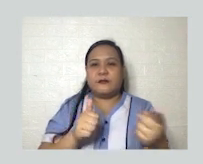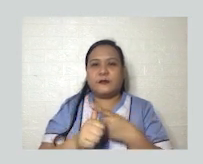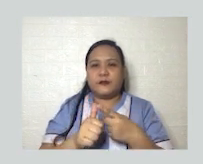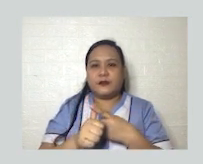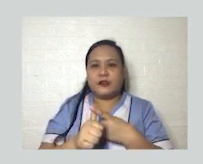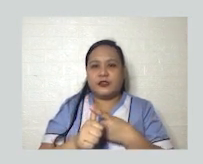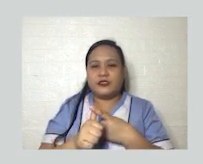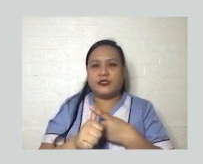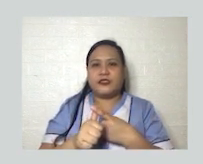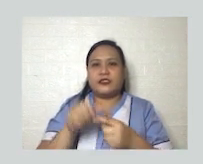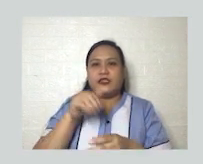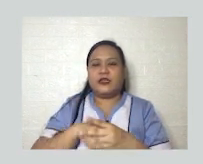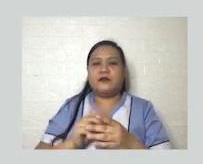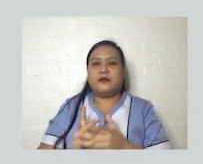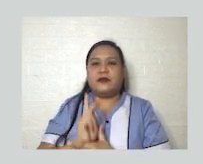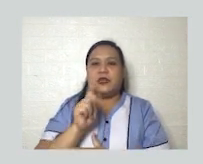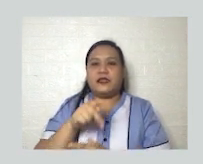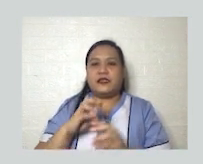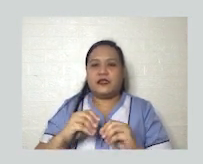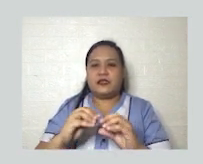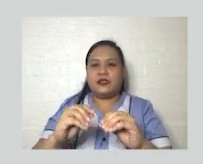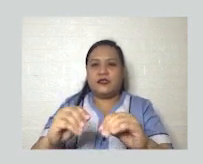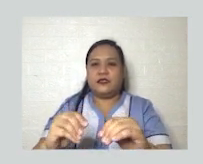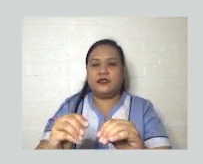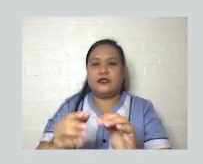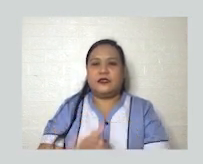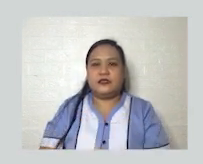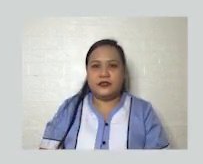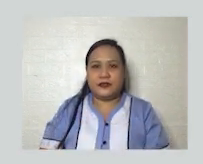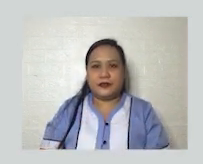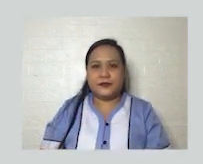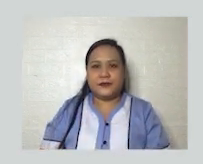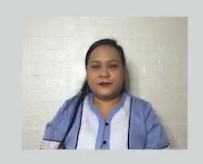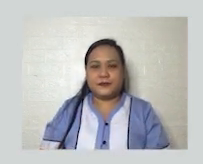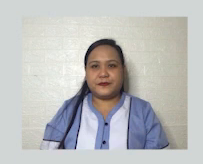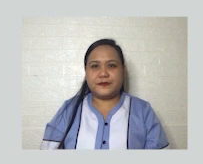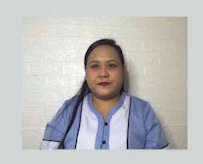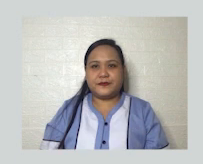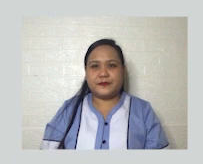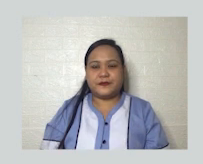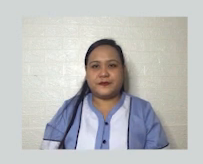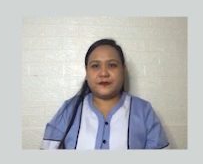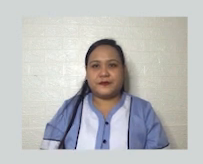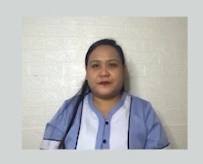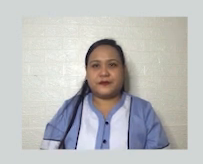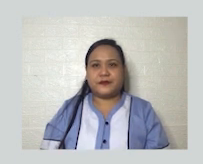Great! This is the first step in sowing seeds.